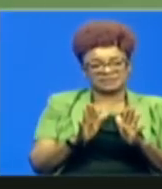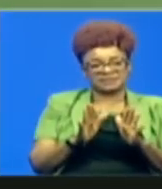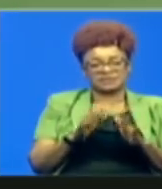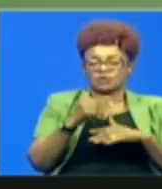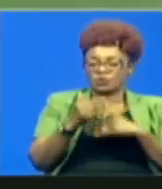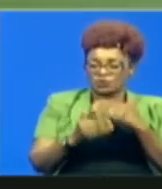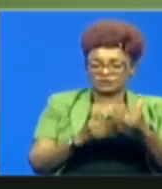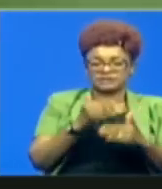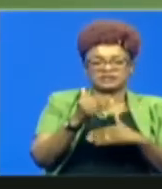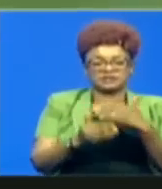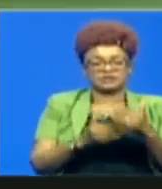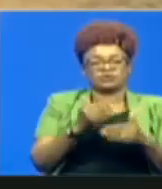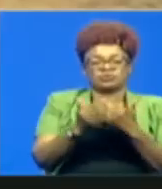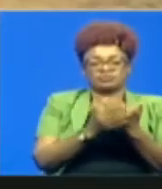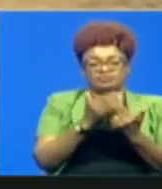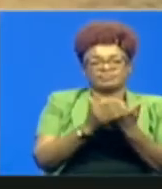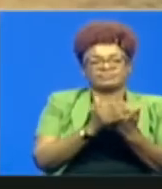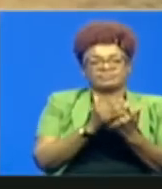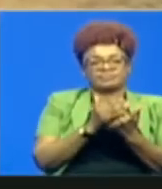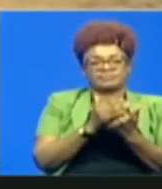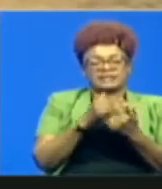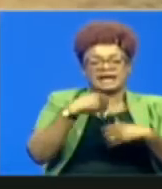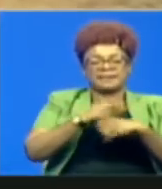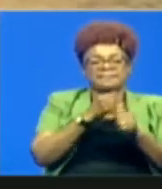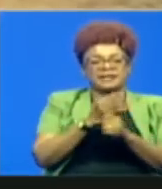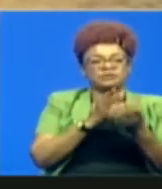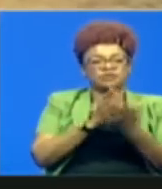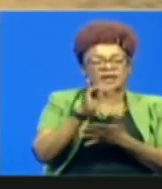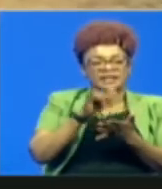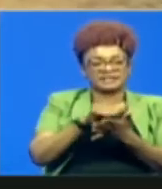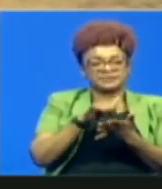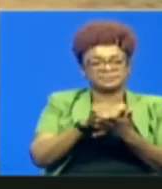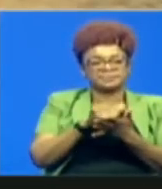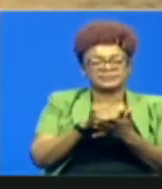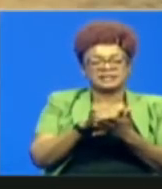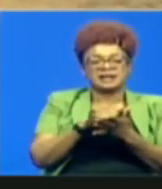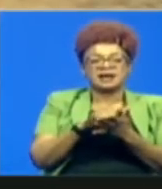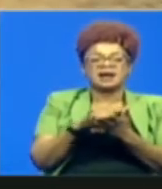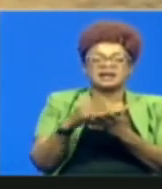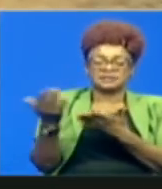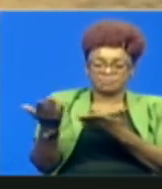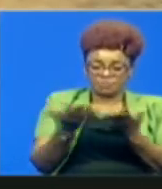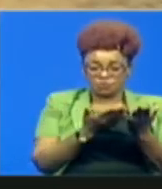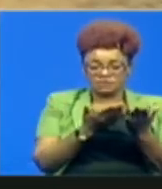aendelee akuze. Ahakikishe ya kwamba amewaleta wengine